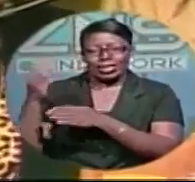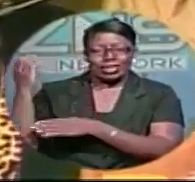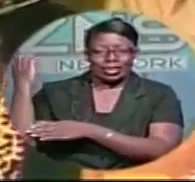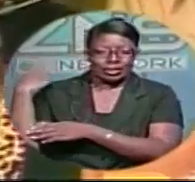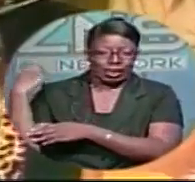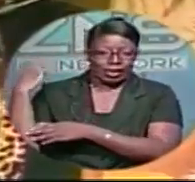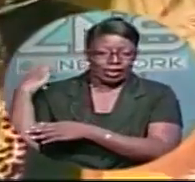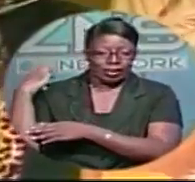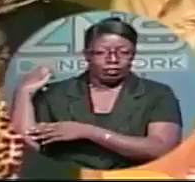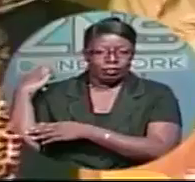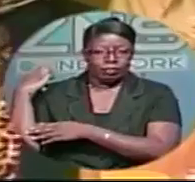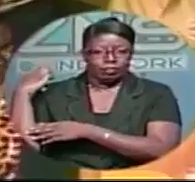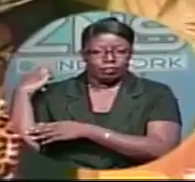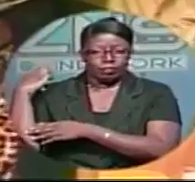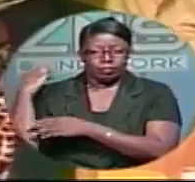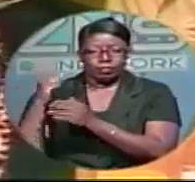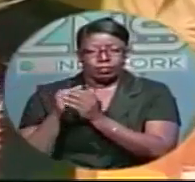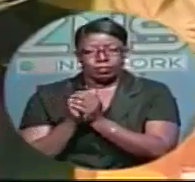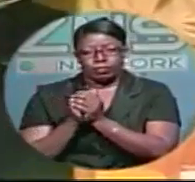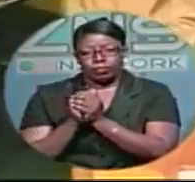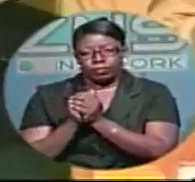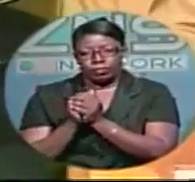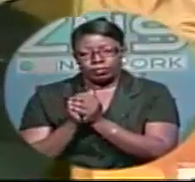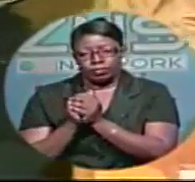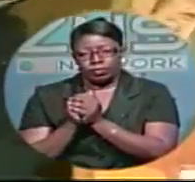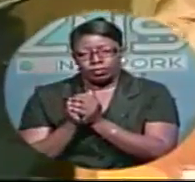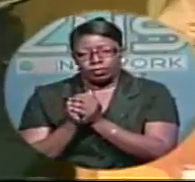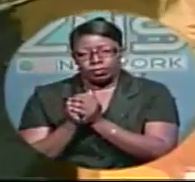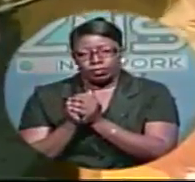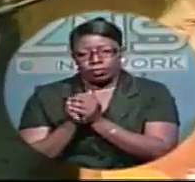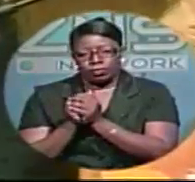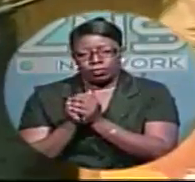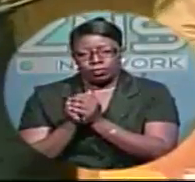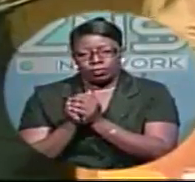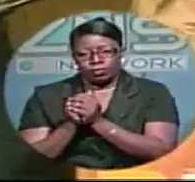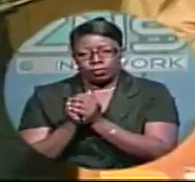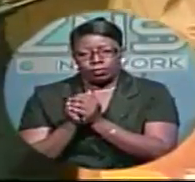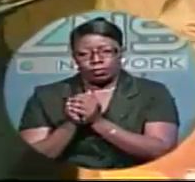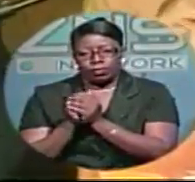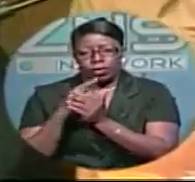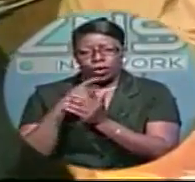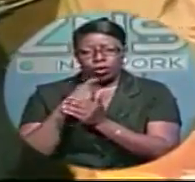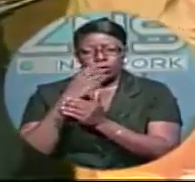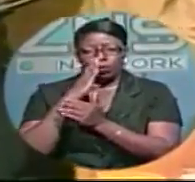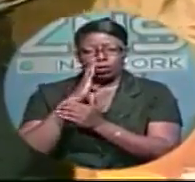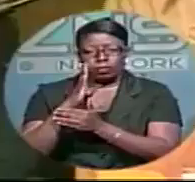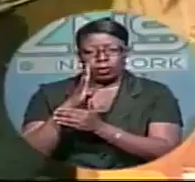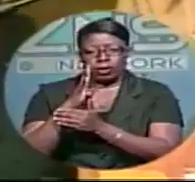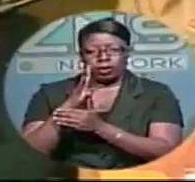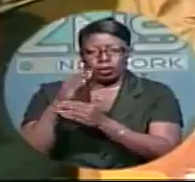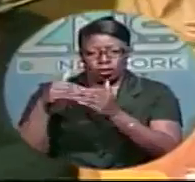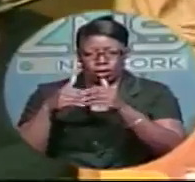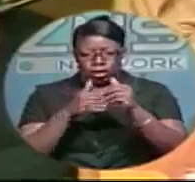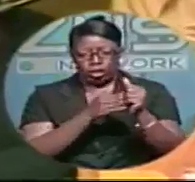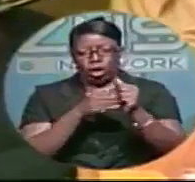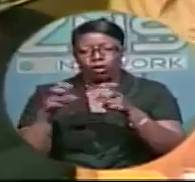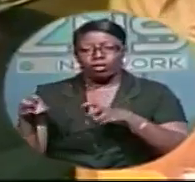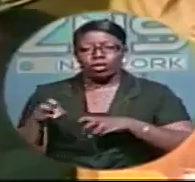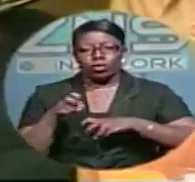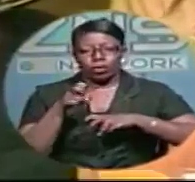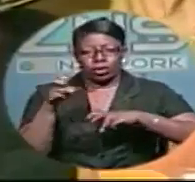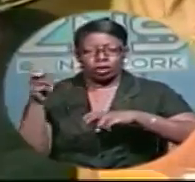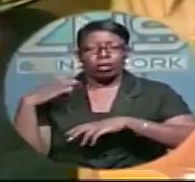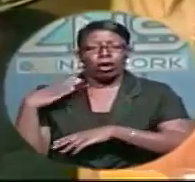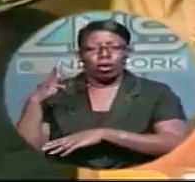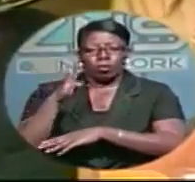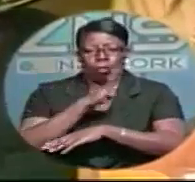quote, was supposed to act as the executive director of the Grand Bahama Island Tourism Board, but he spends little